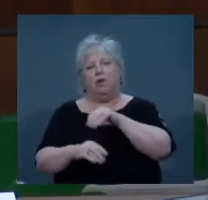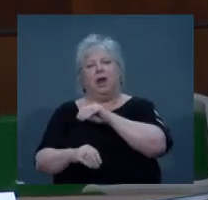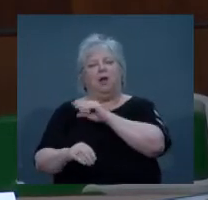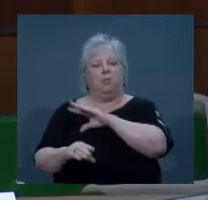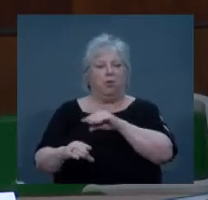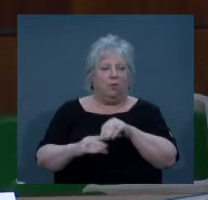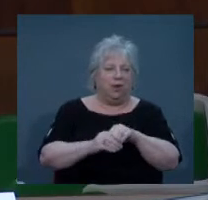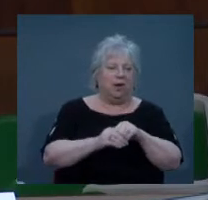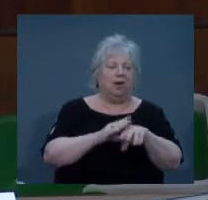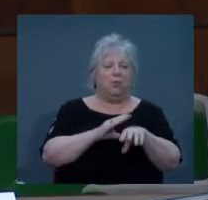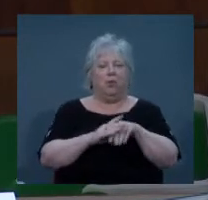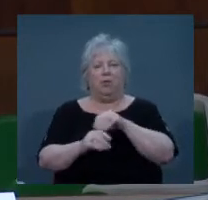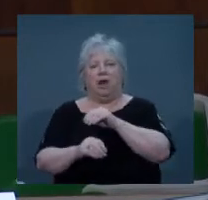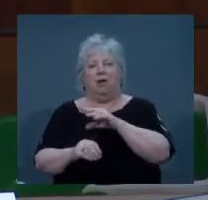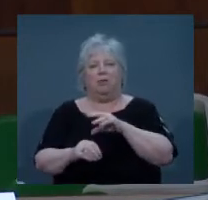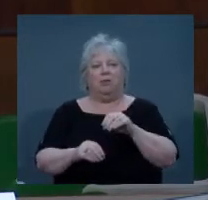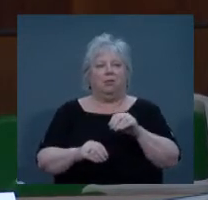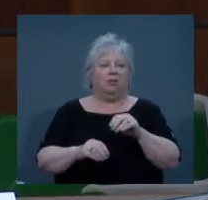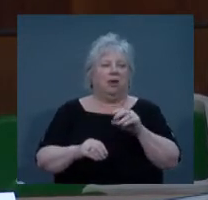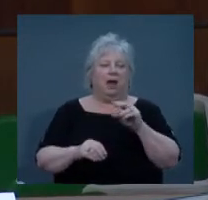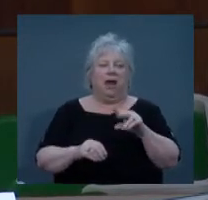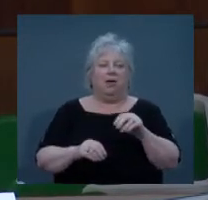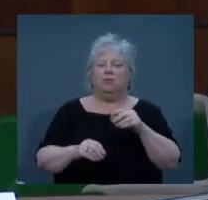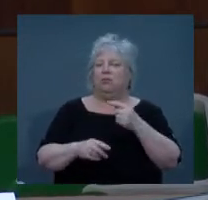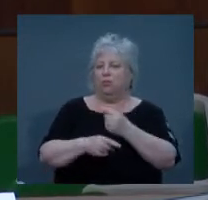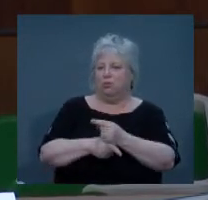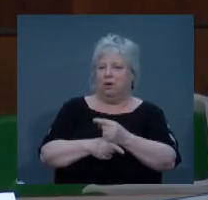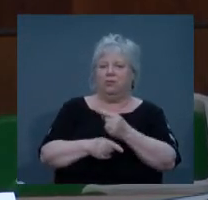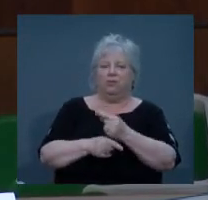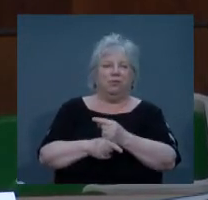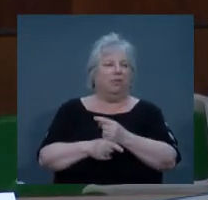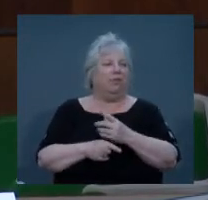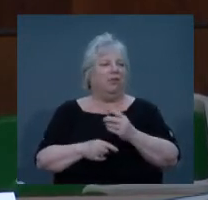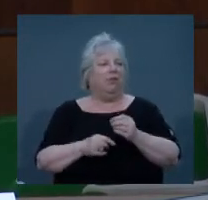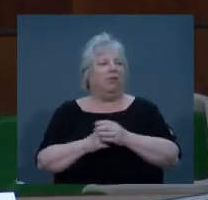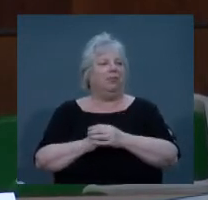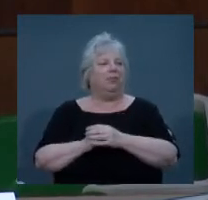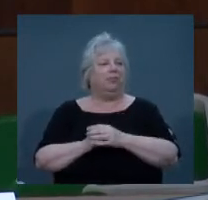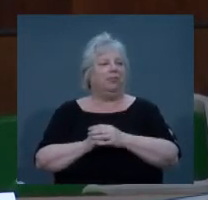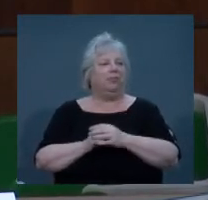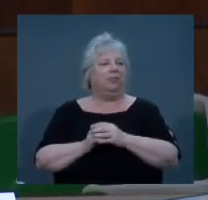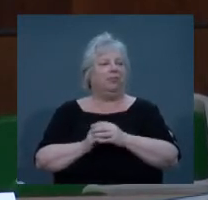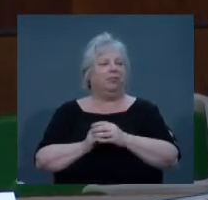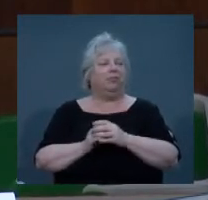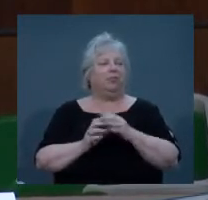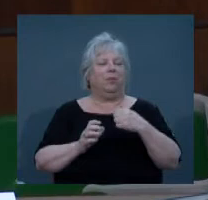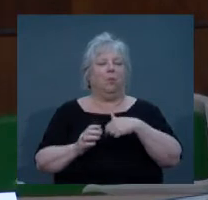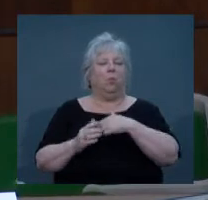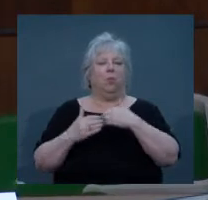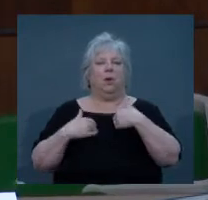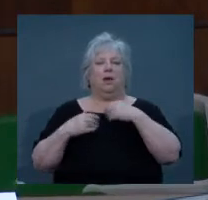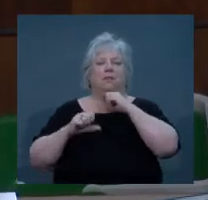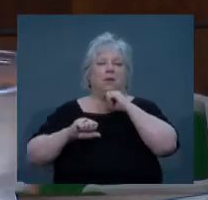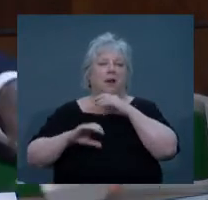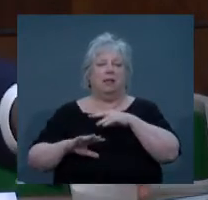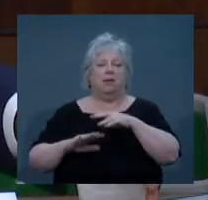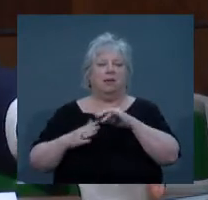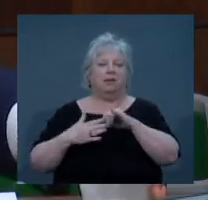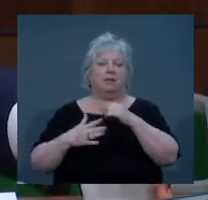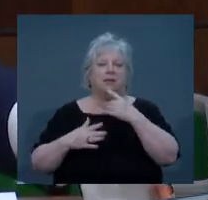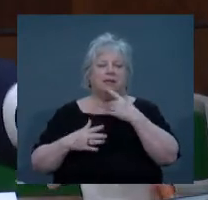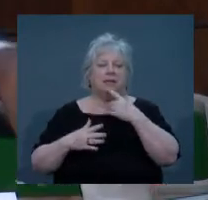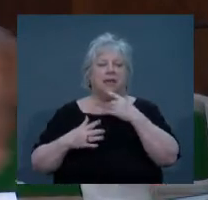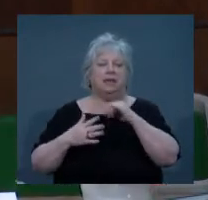they're not up to Correct. code. Right. Okay. So we have nothing that says